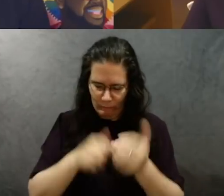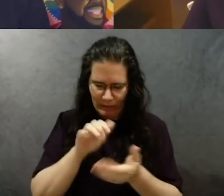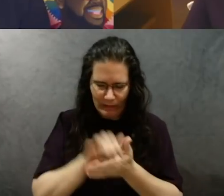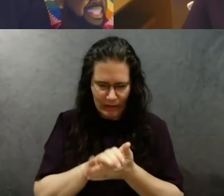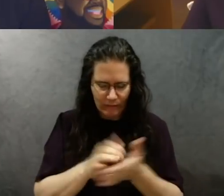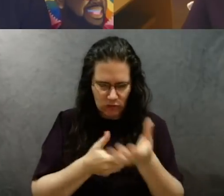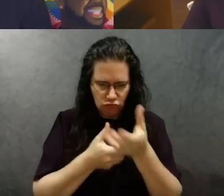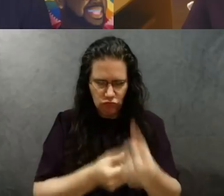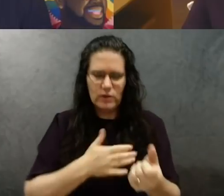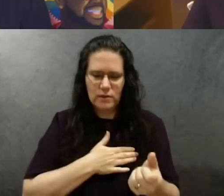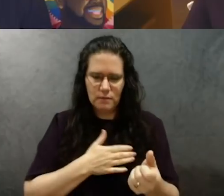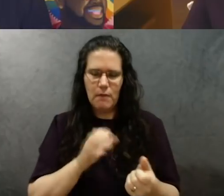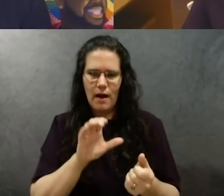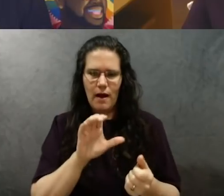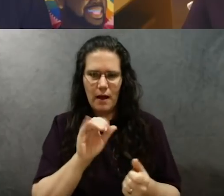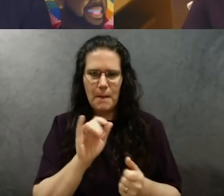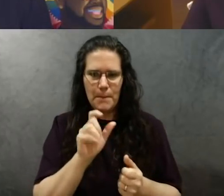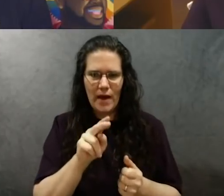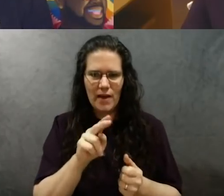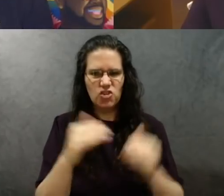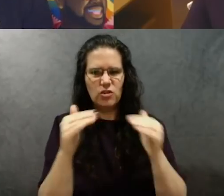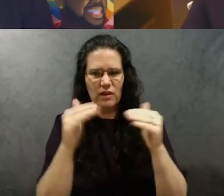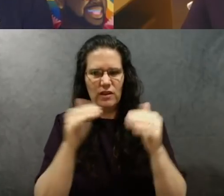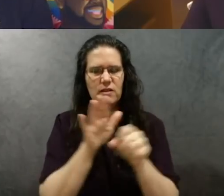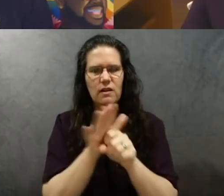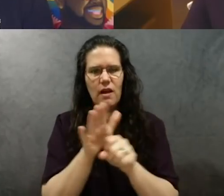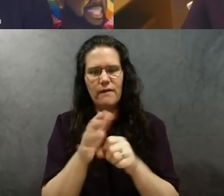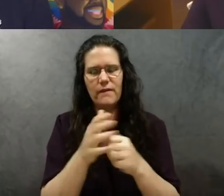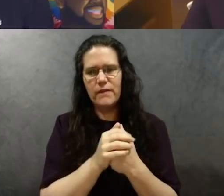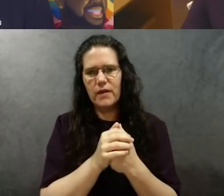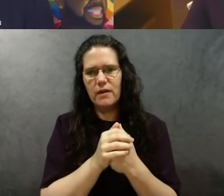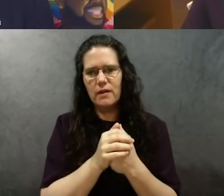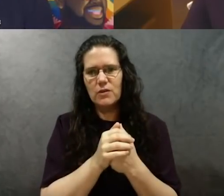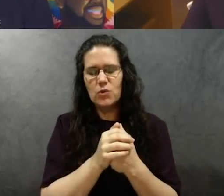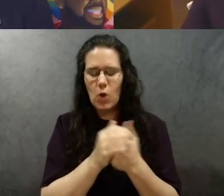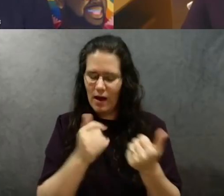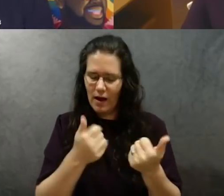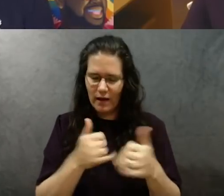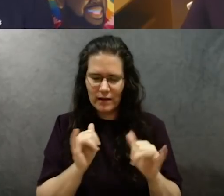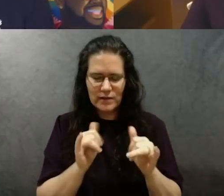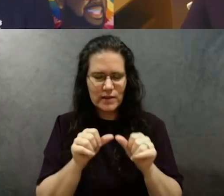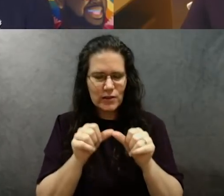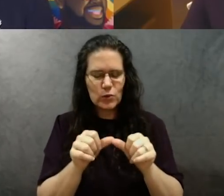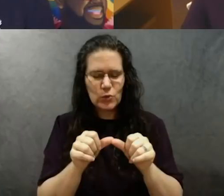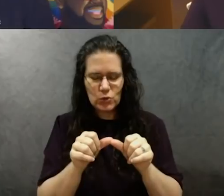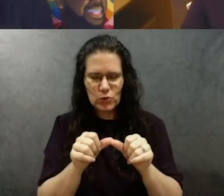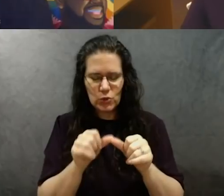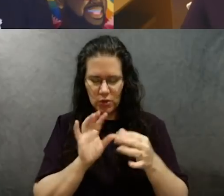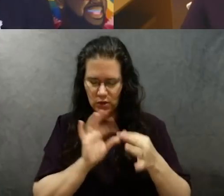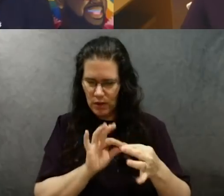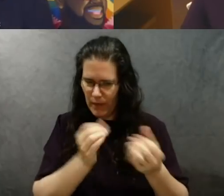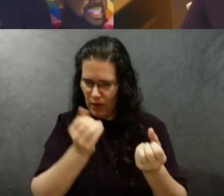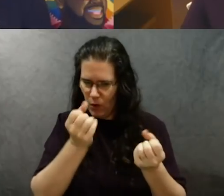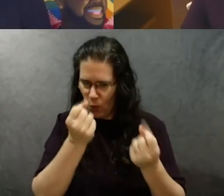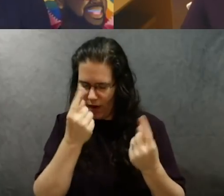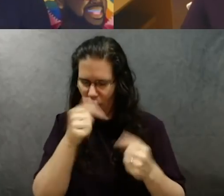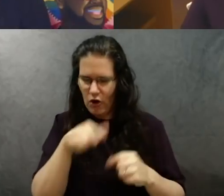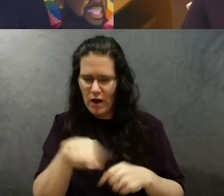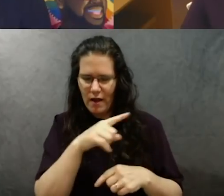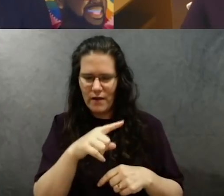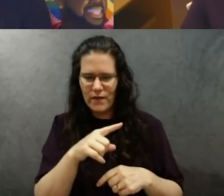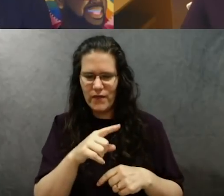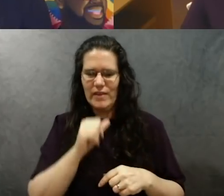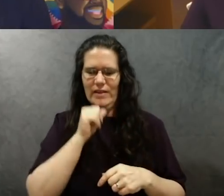enough, you know, to continue to touch into the discomfort, can continue to always remember that I am not the only